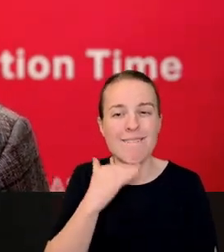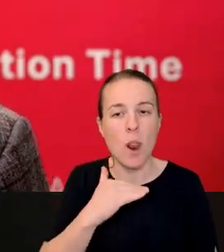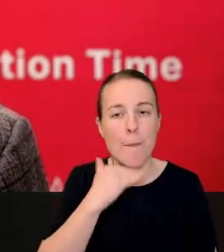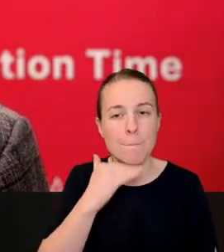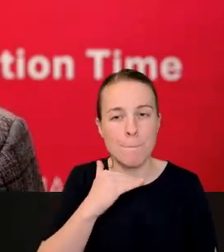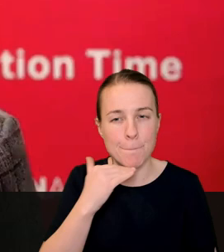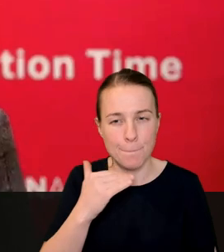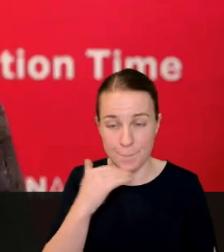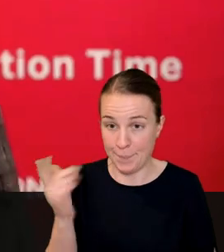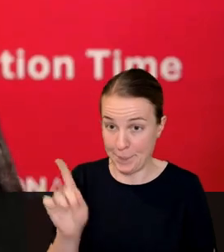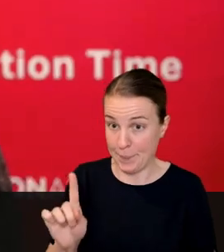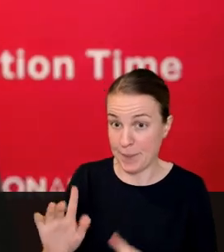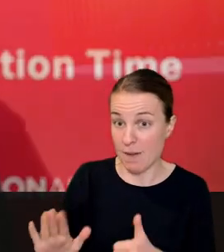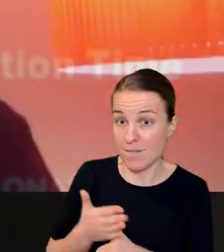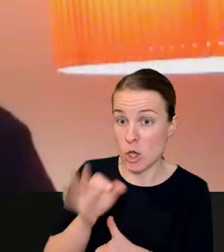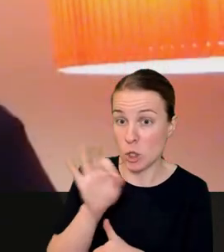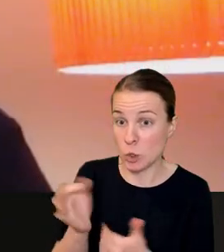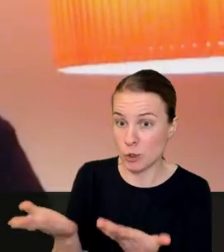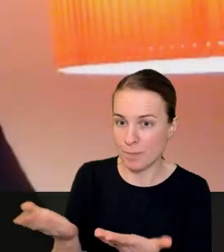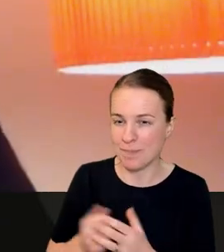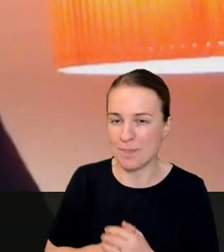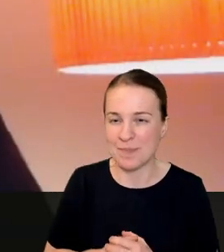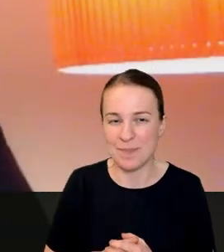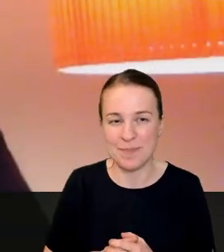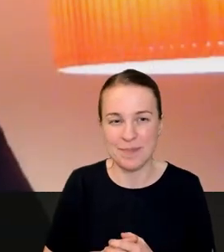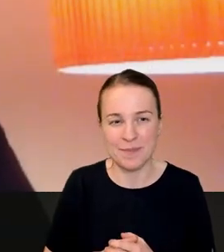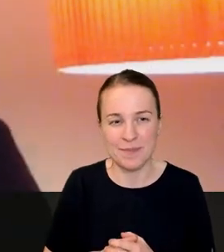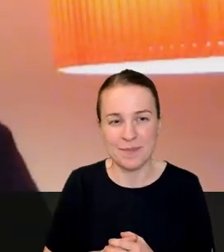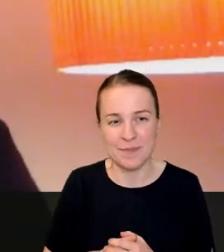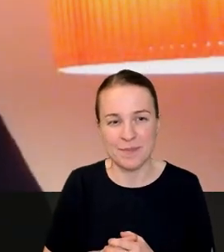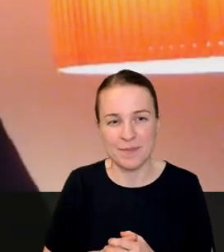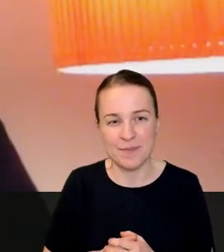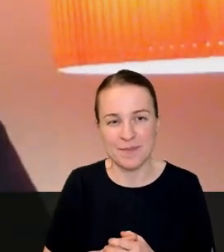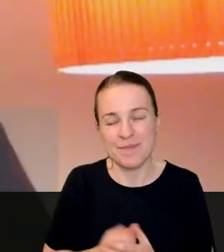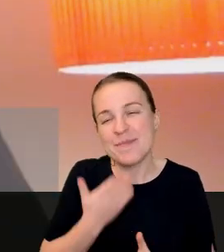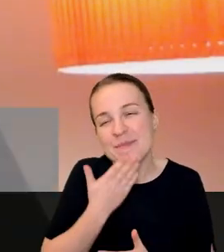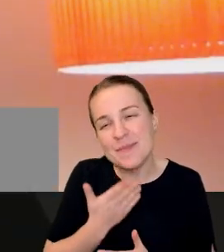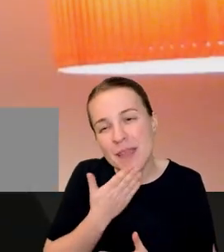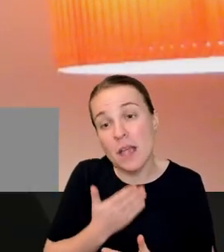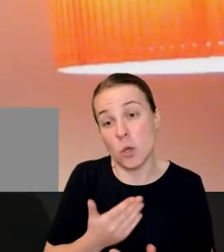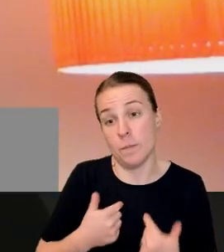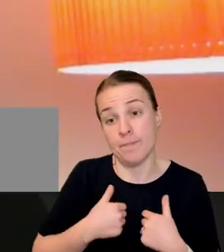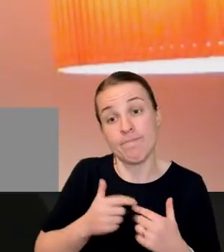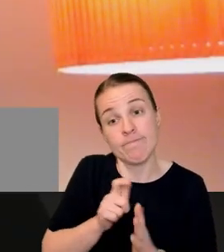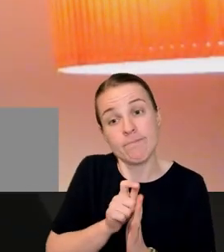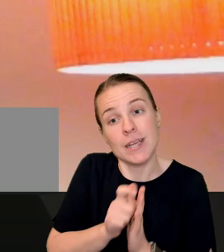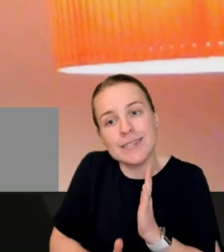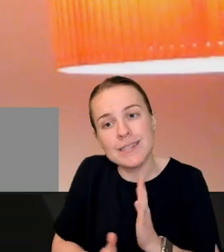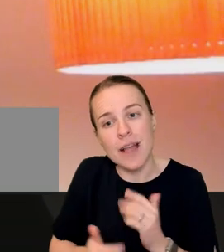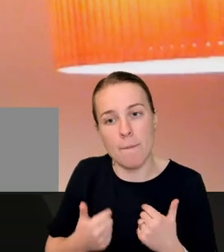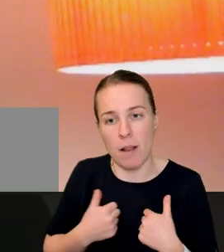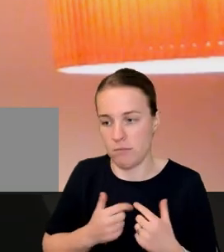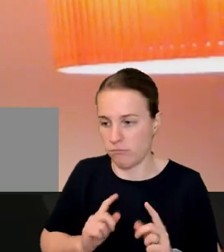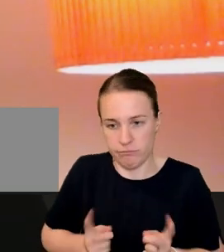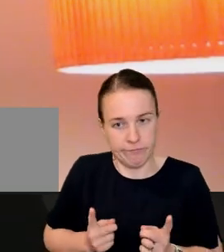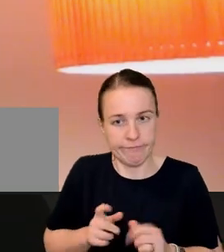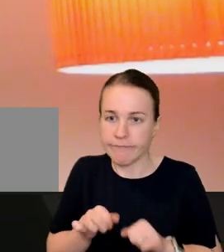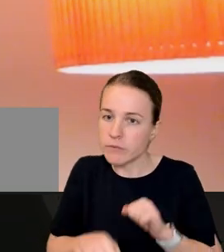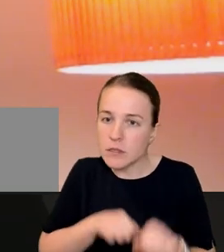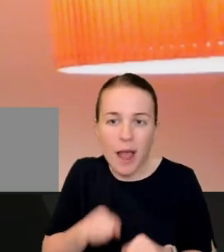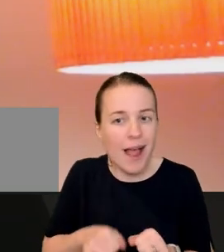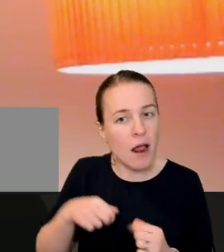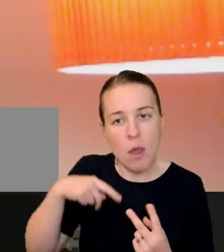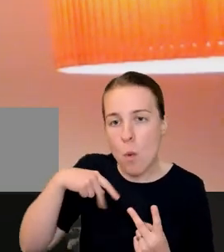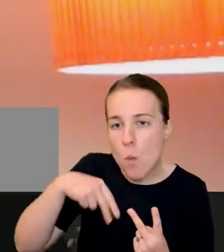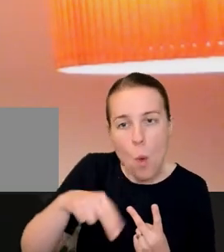question. Jill. Thank you. As a disabled person who's unable to cycle or walk